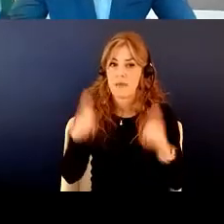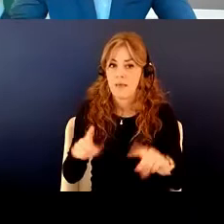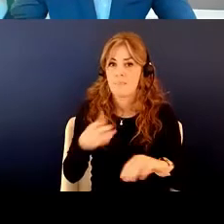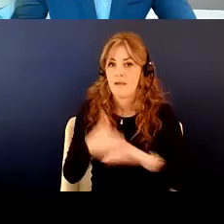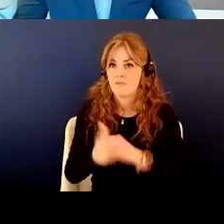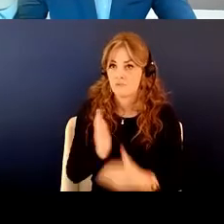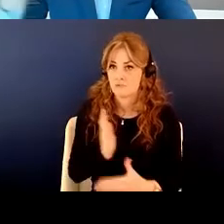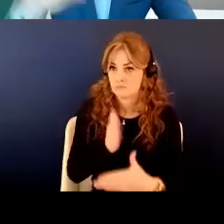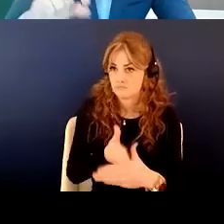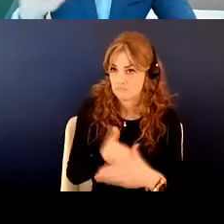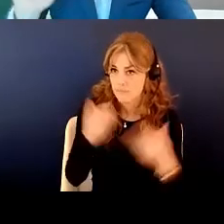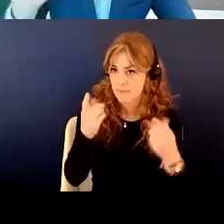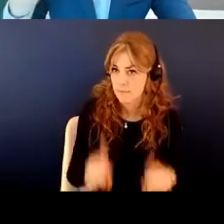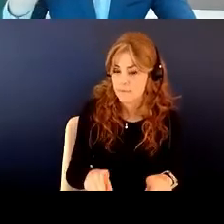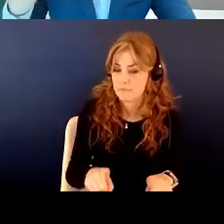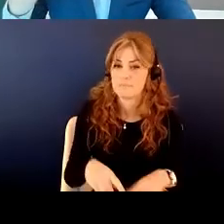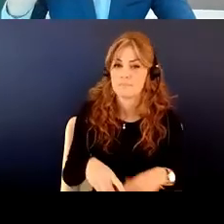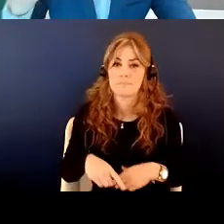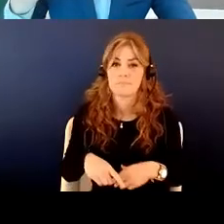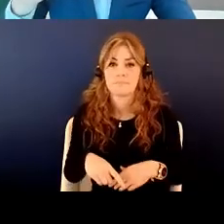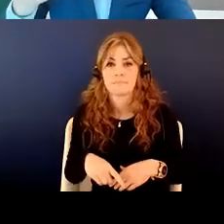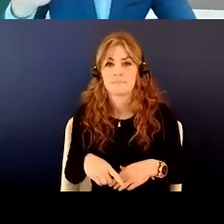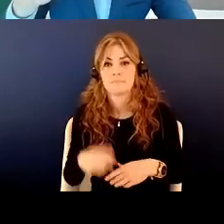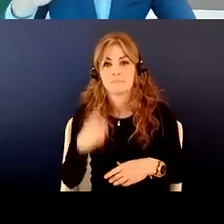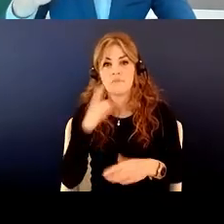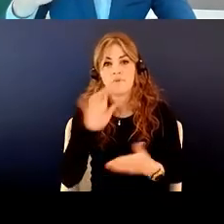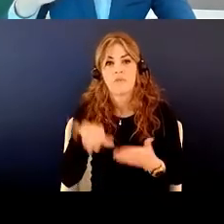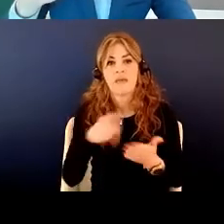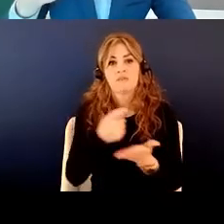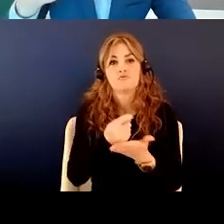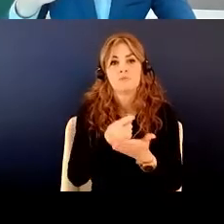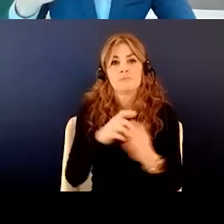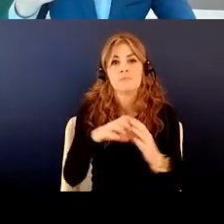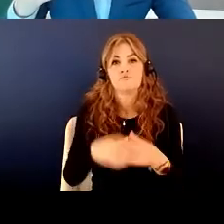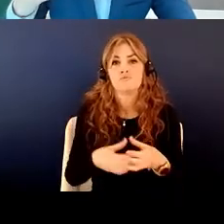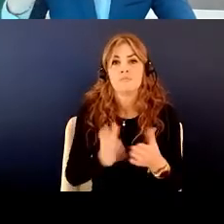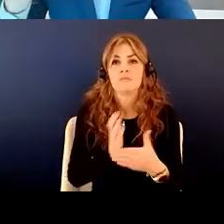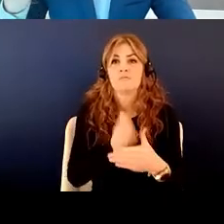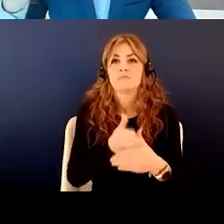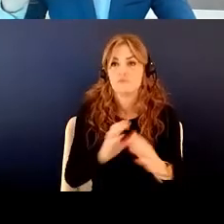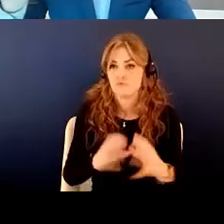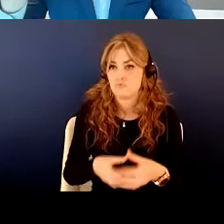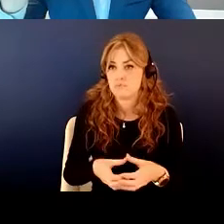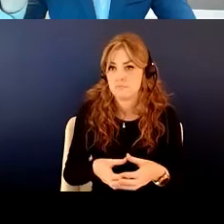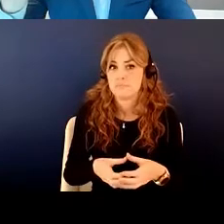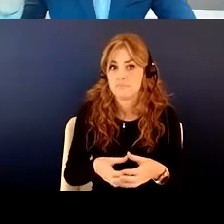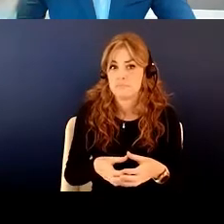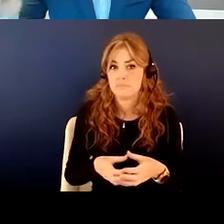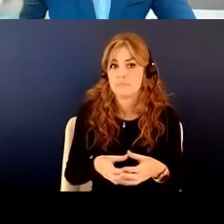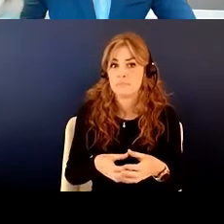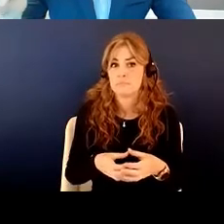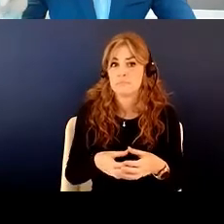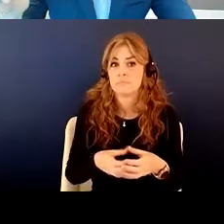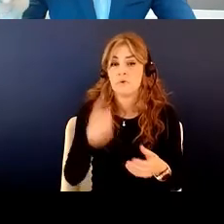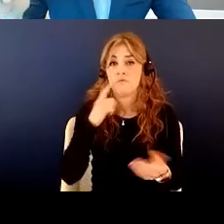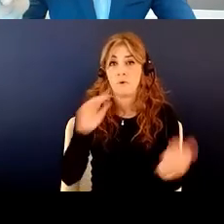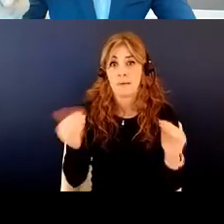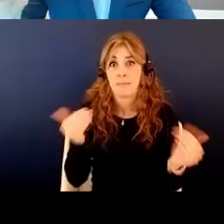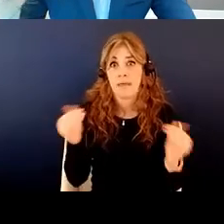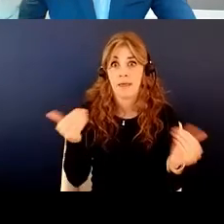intervention occurred for the treatment group, for the intervention group. And for the comparison